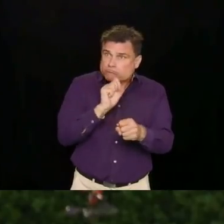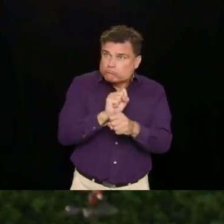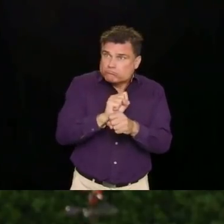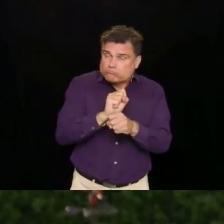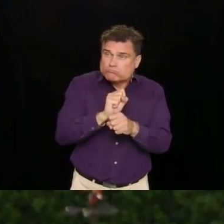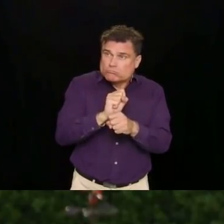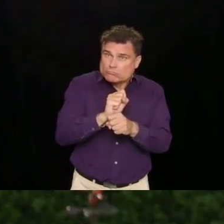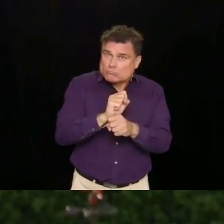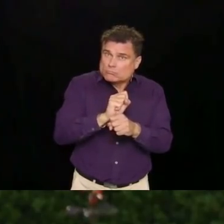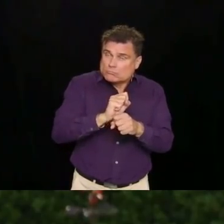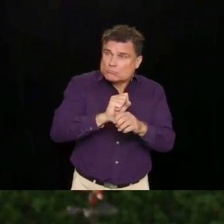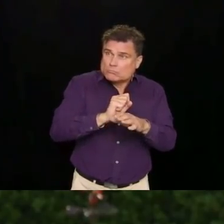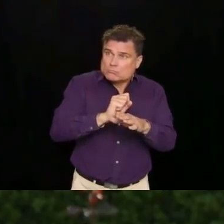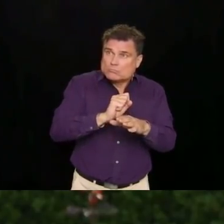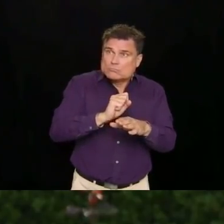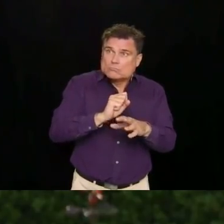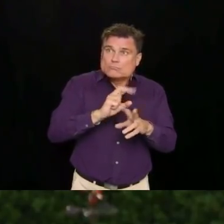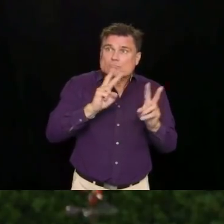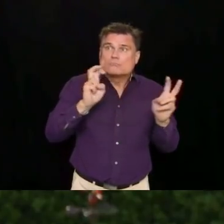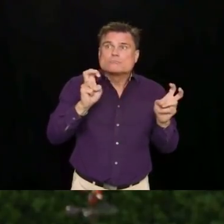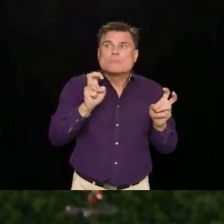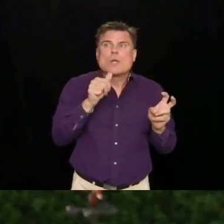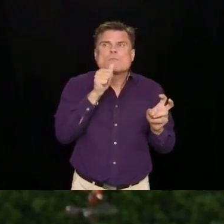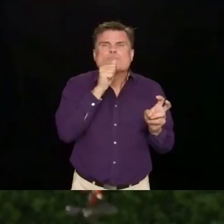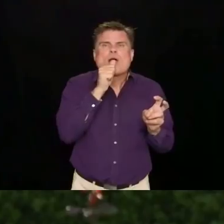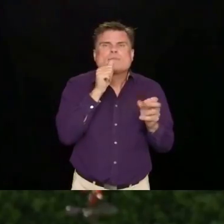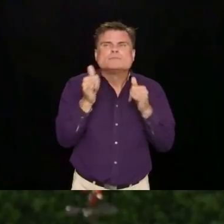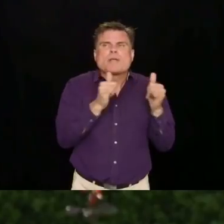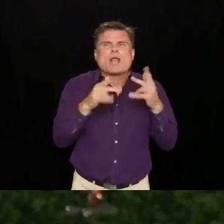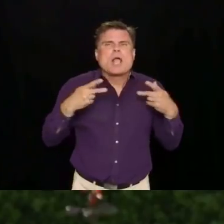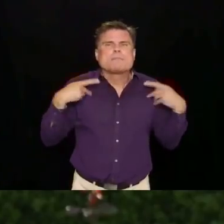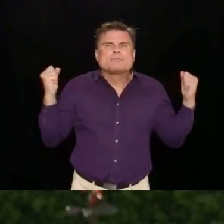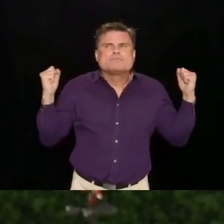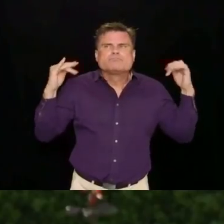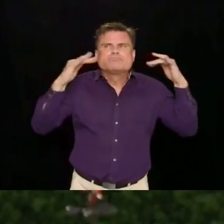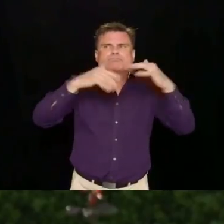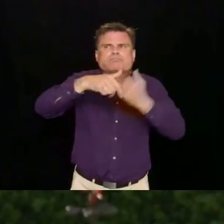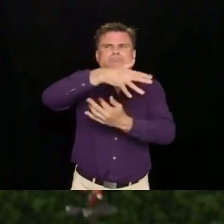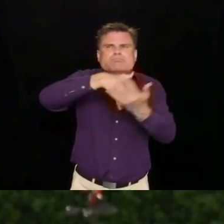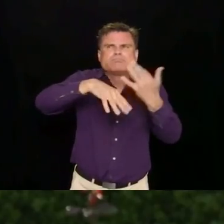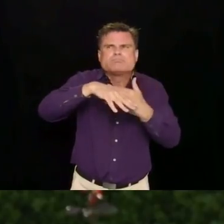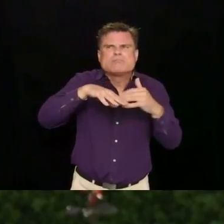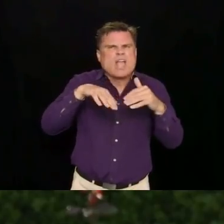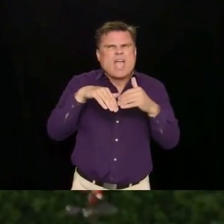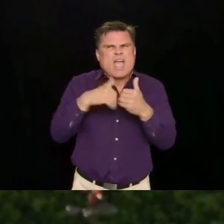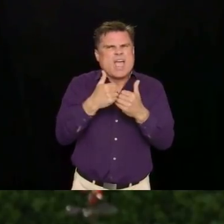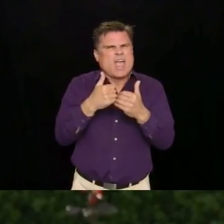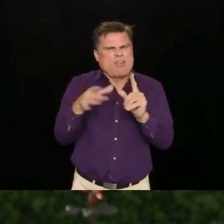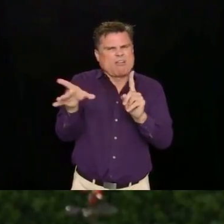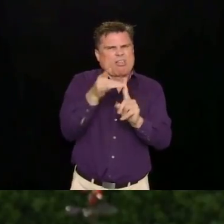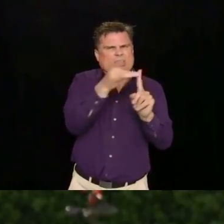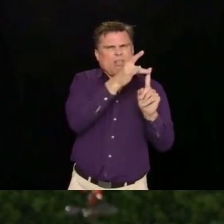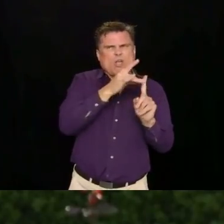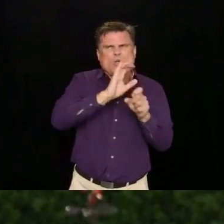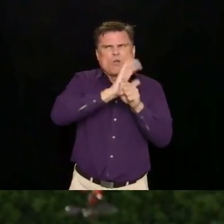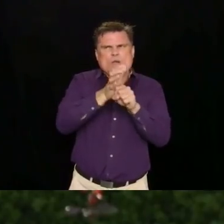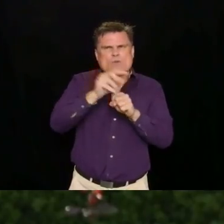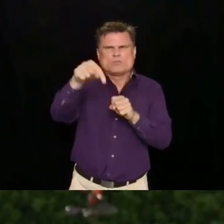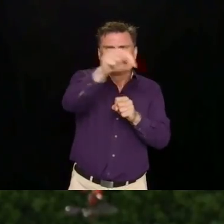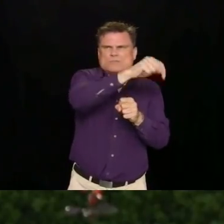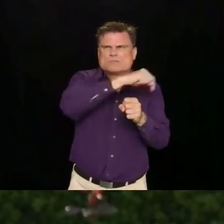involved private parties of young people at these resorts? And how was this outbreak first discovered? Was it, I understand it was